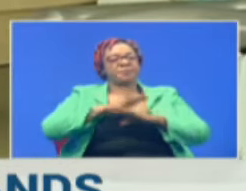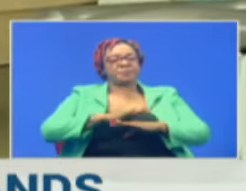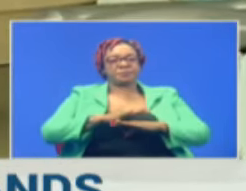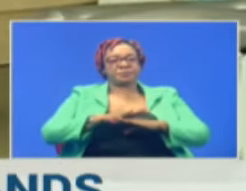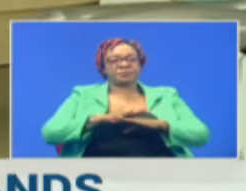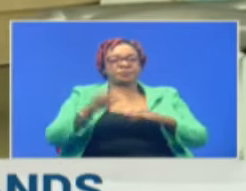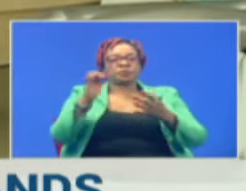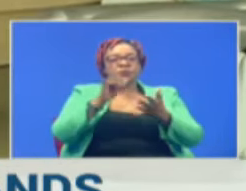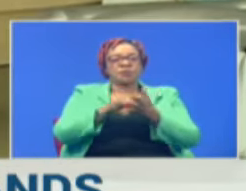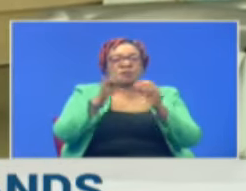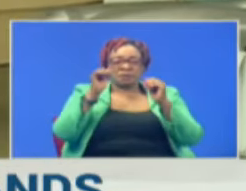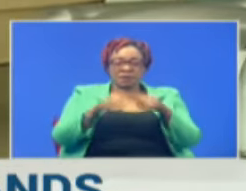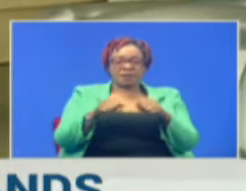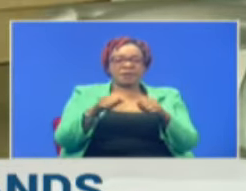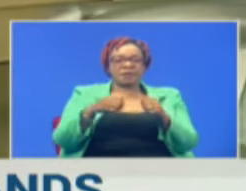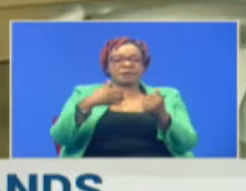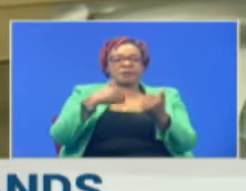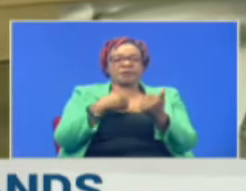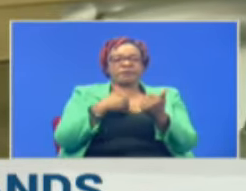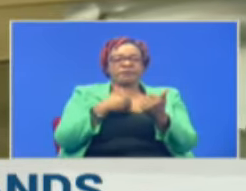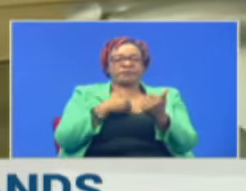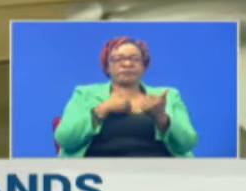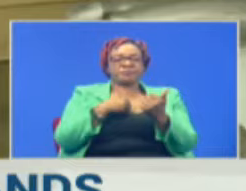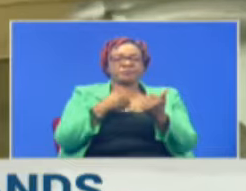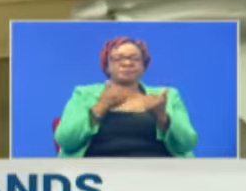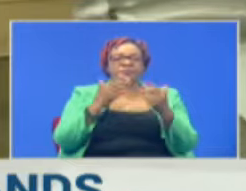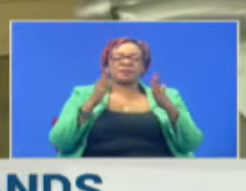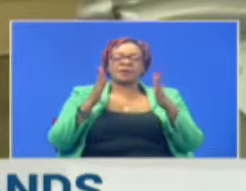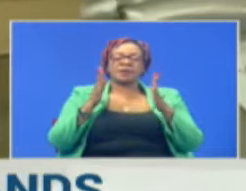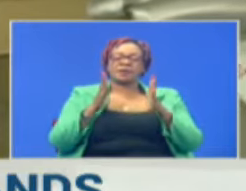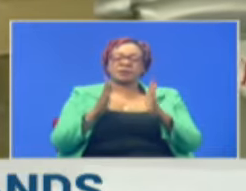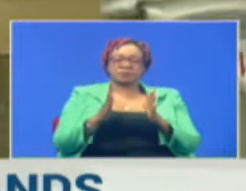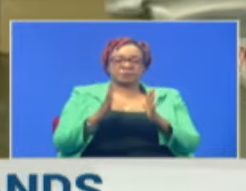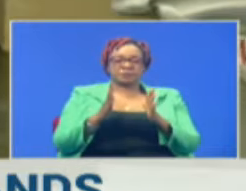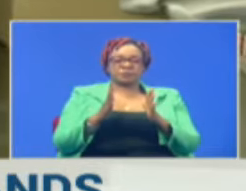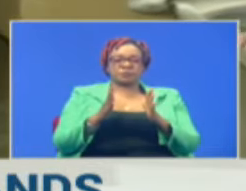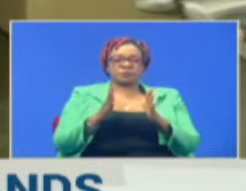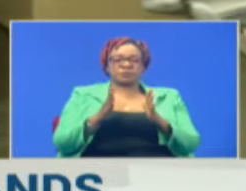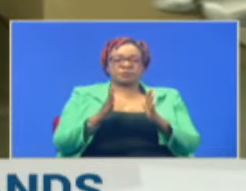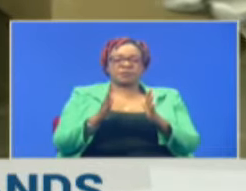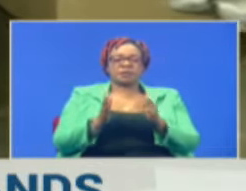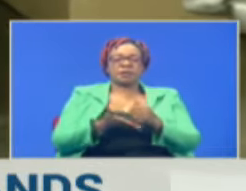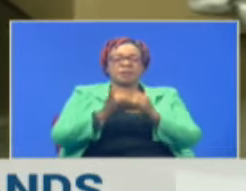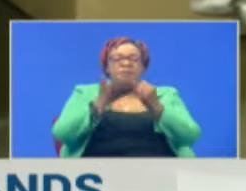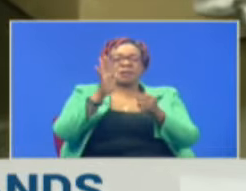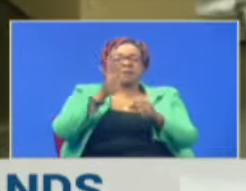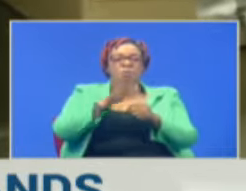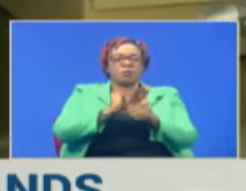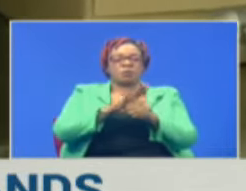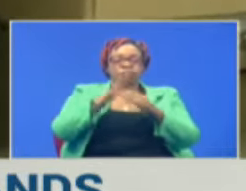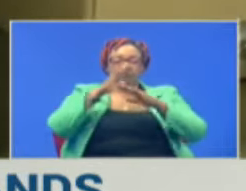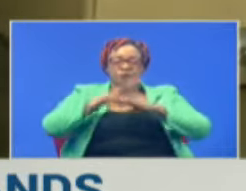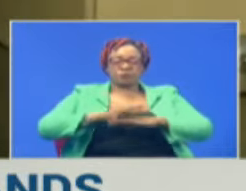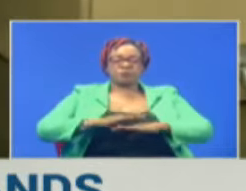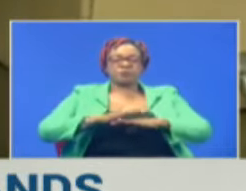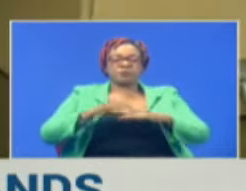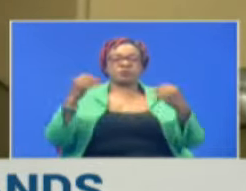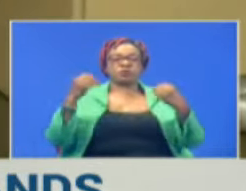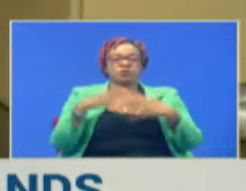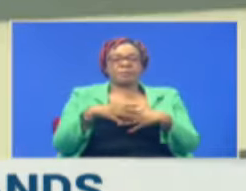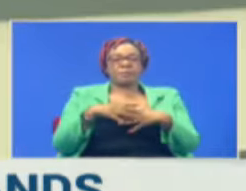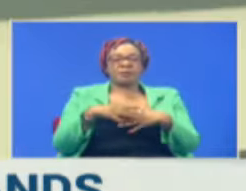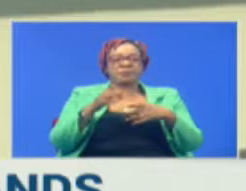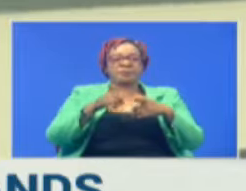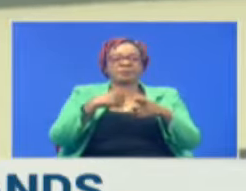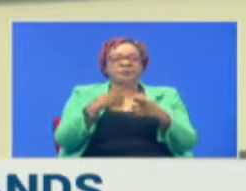an assumption of a resting person. That way it helps a lot to reduce the trauma, right? From there,